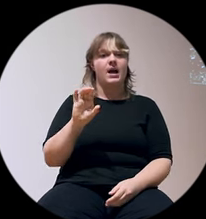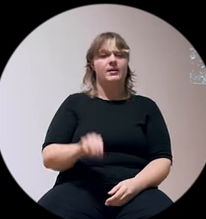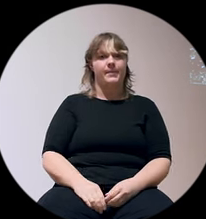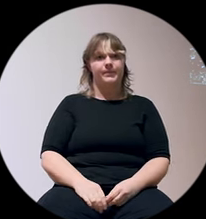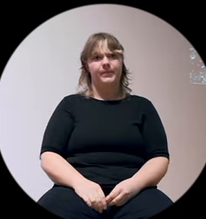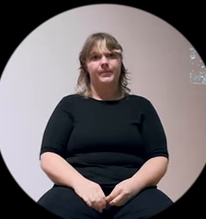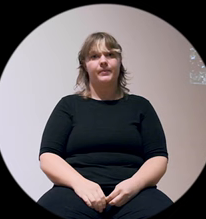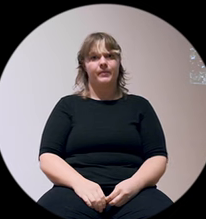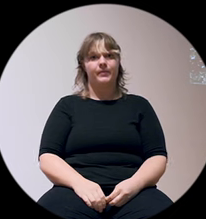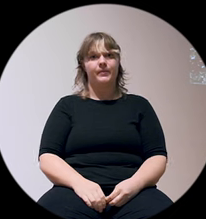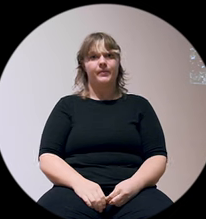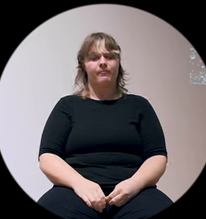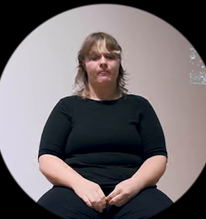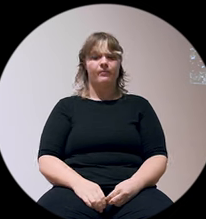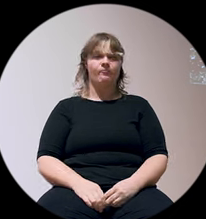It was